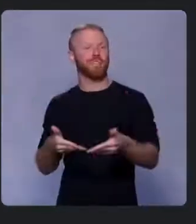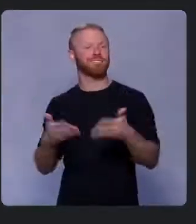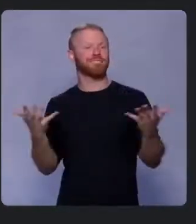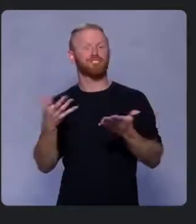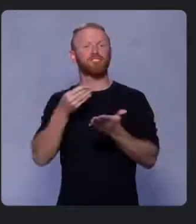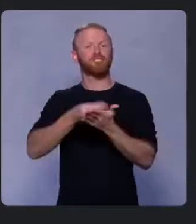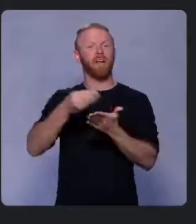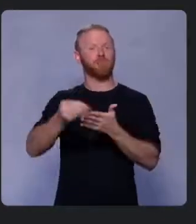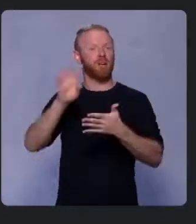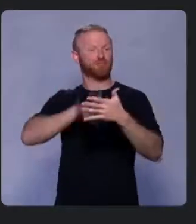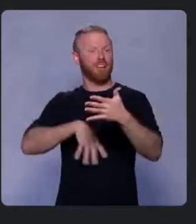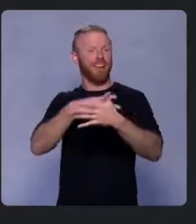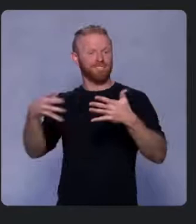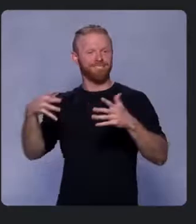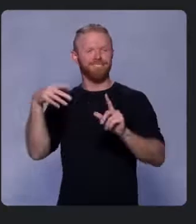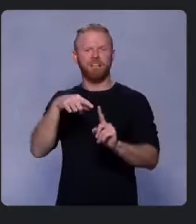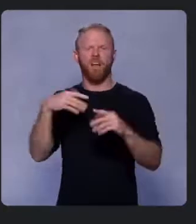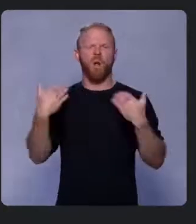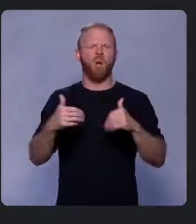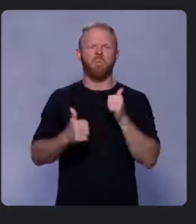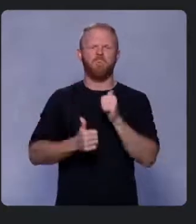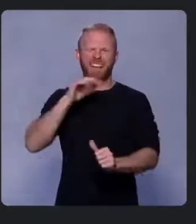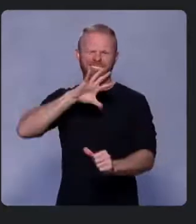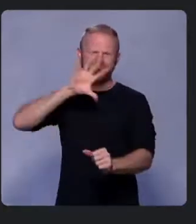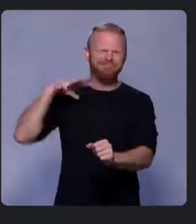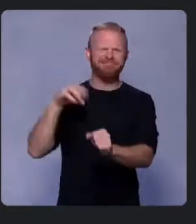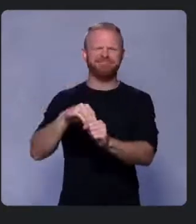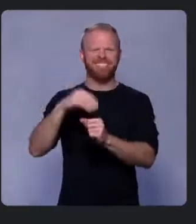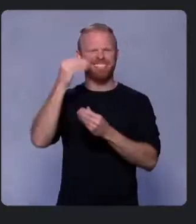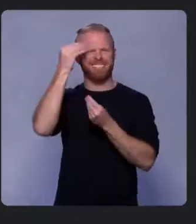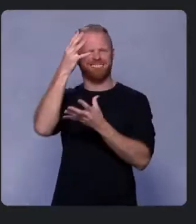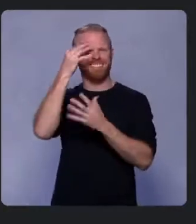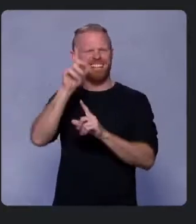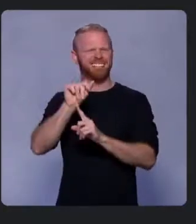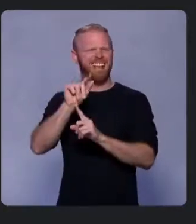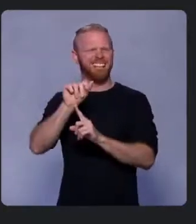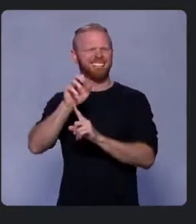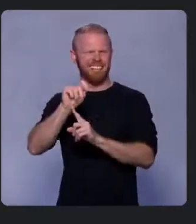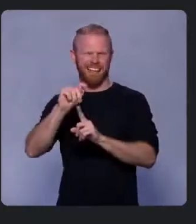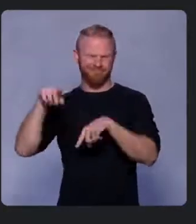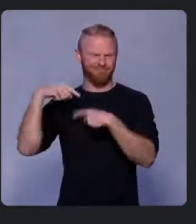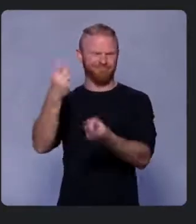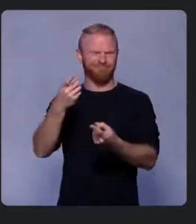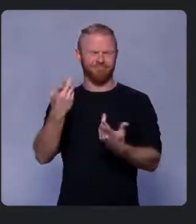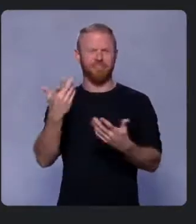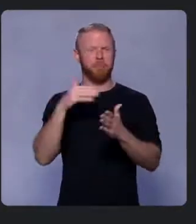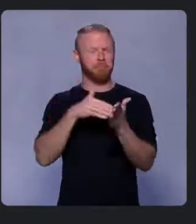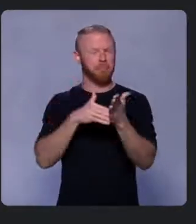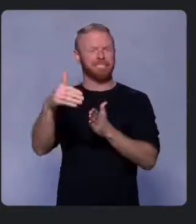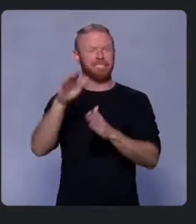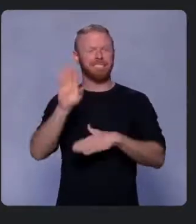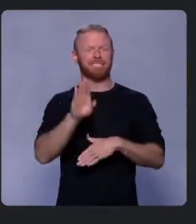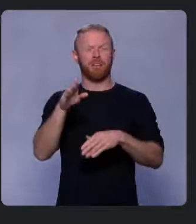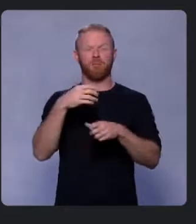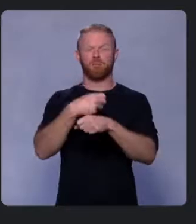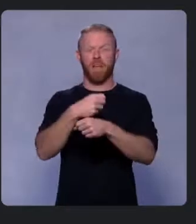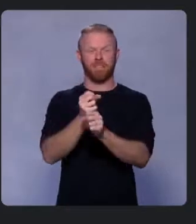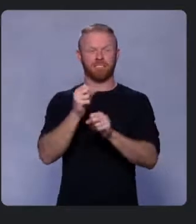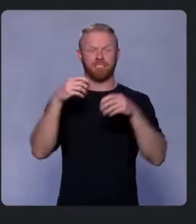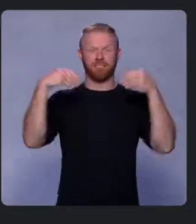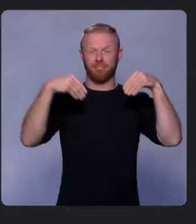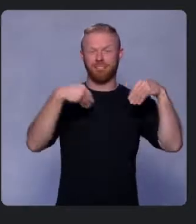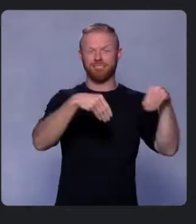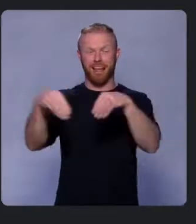Shopping graph, our most comprehensive data set for billions of products and the merchants that sell them. Building on the knowledge graph,